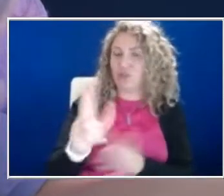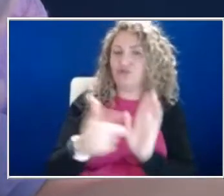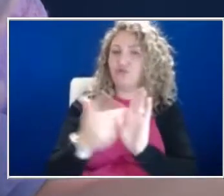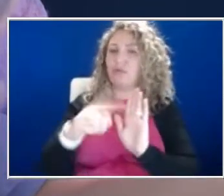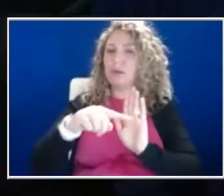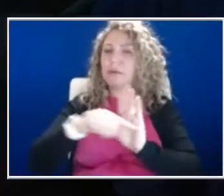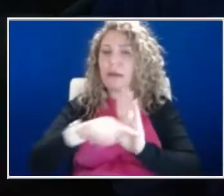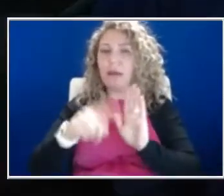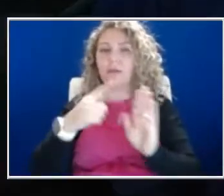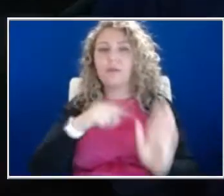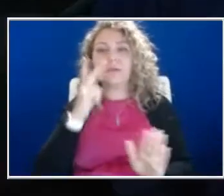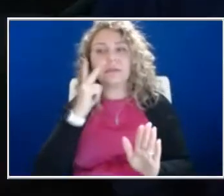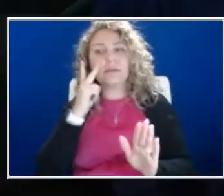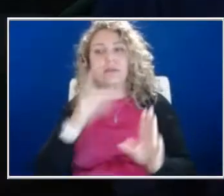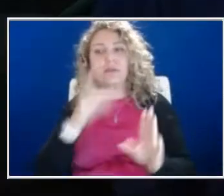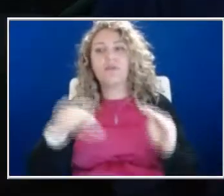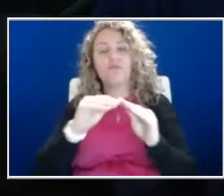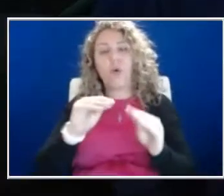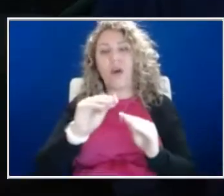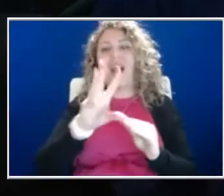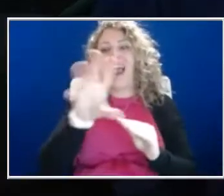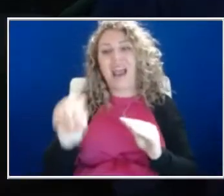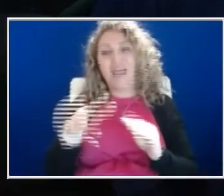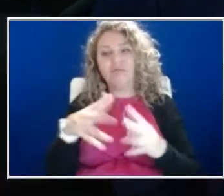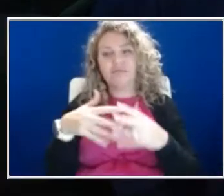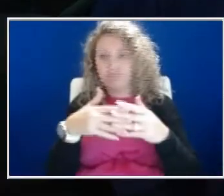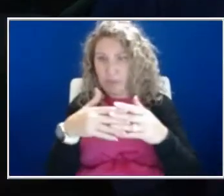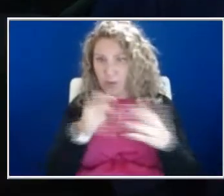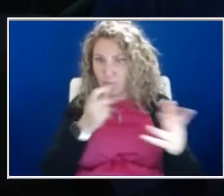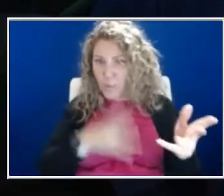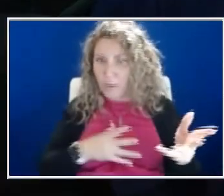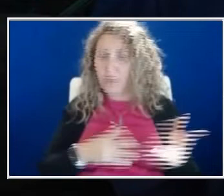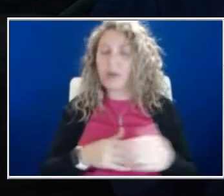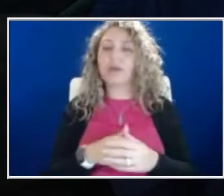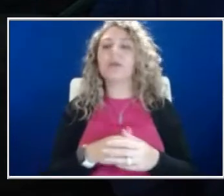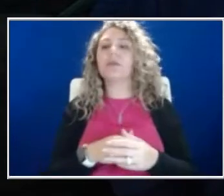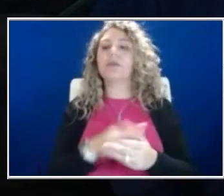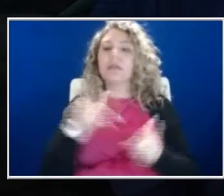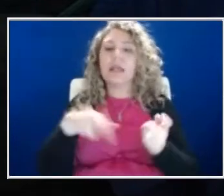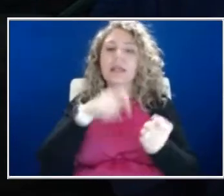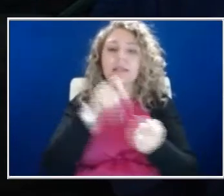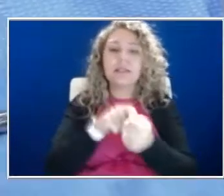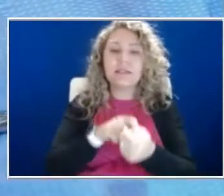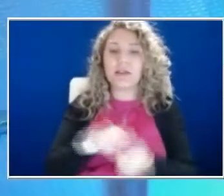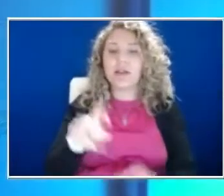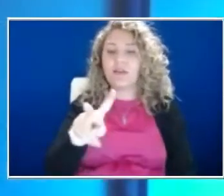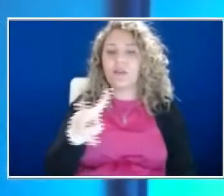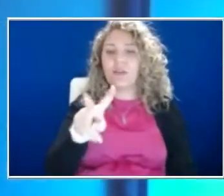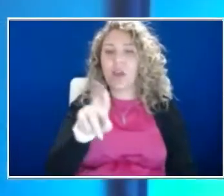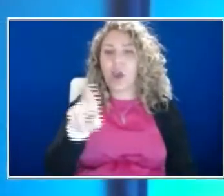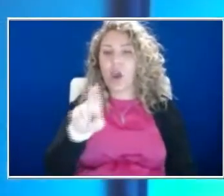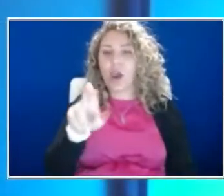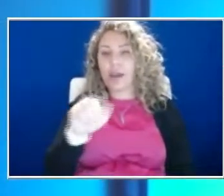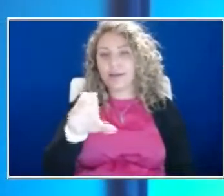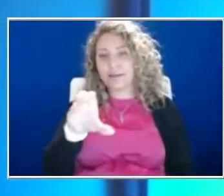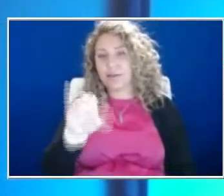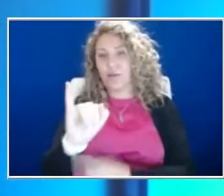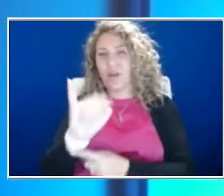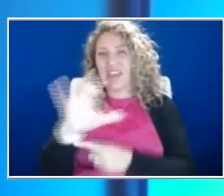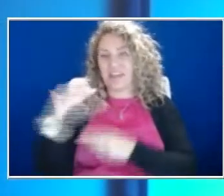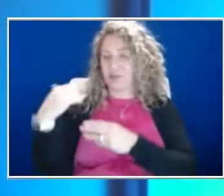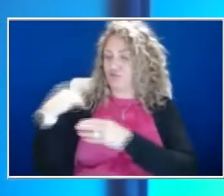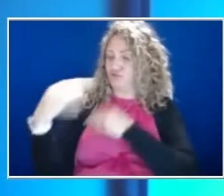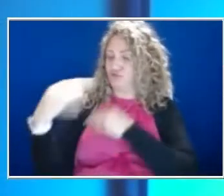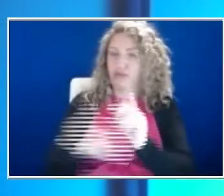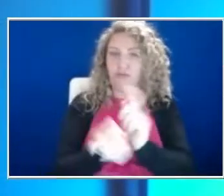in African American women. We see it with, in particular, like BRCA1 genetic mutations. But it doesn't mean that those are